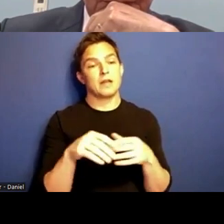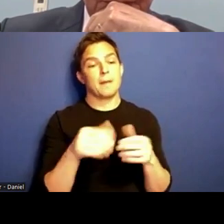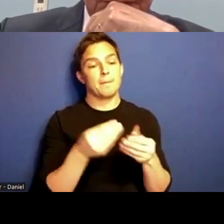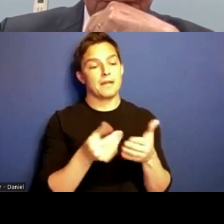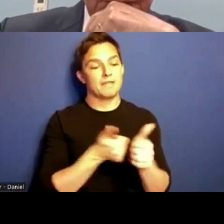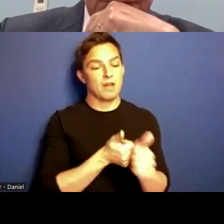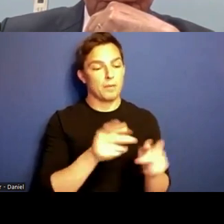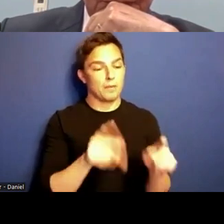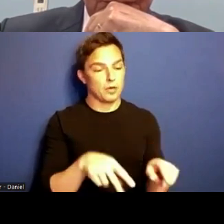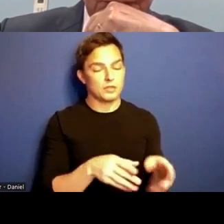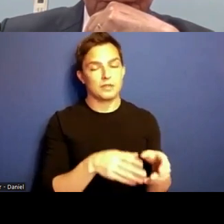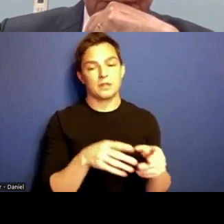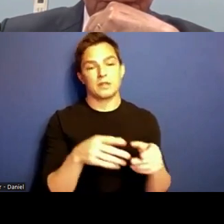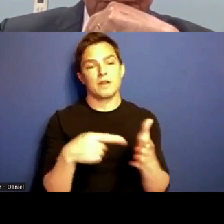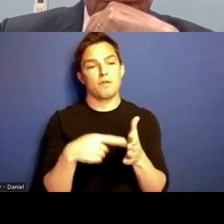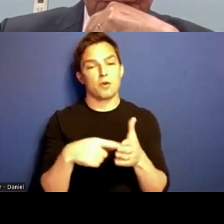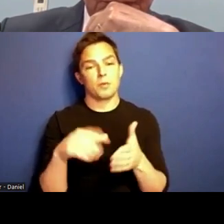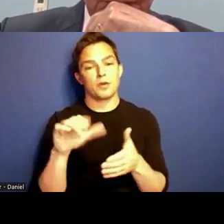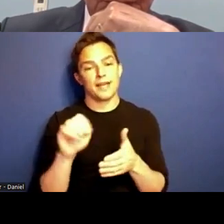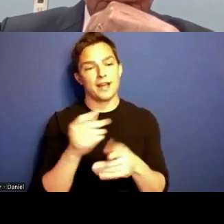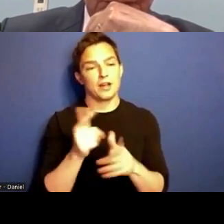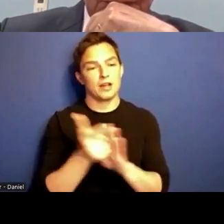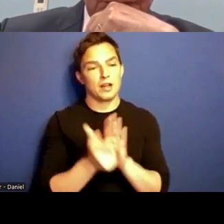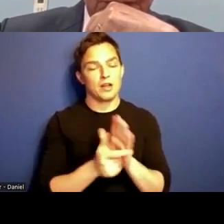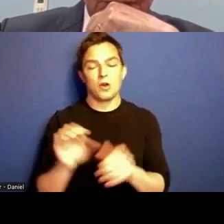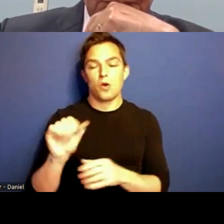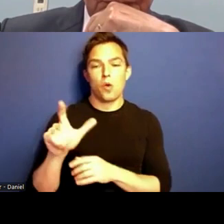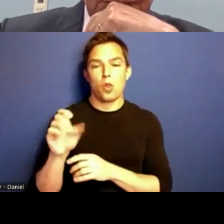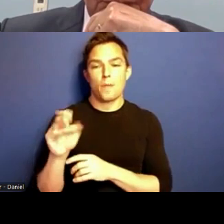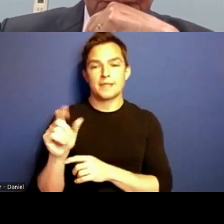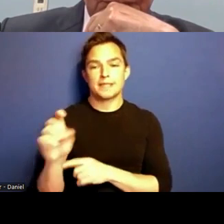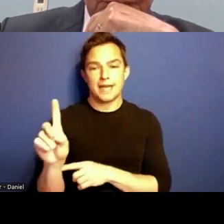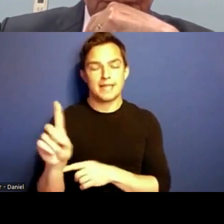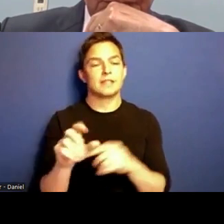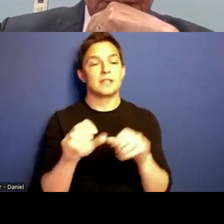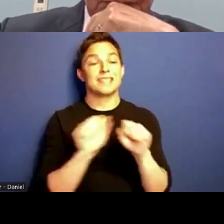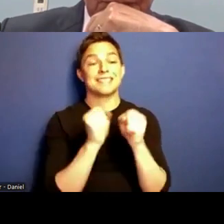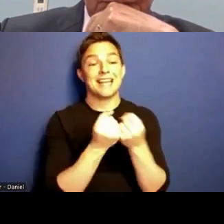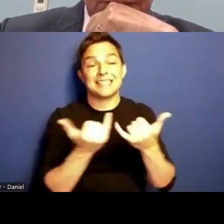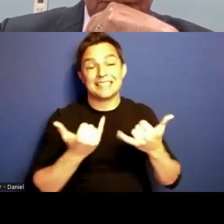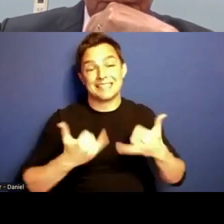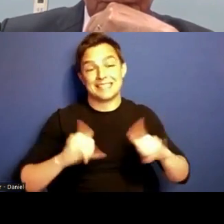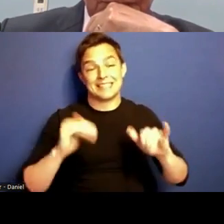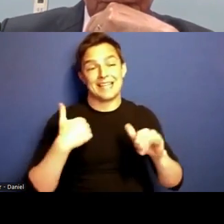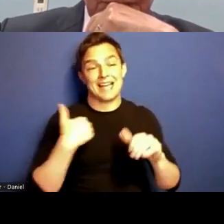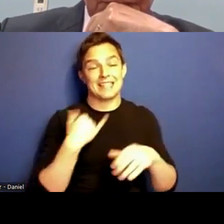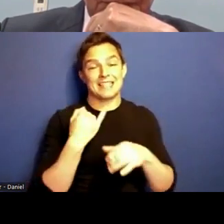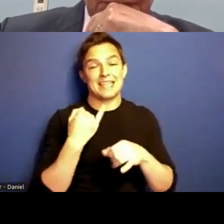we have the Affordable Care Act, we have Olmstead. Society still has an institutional